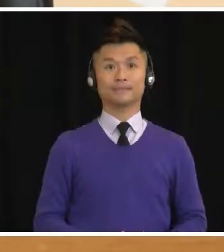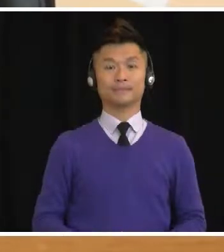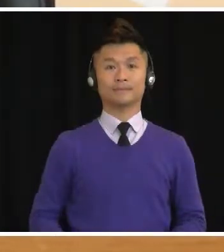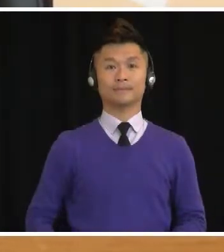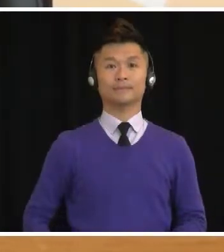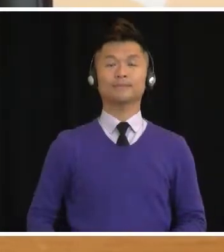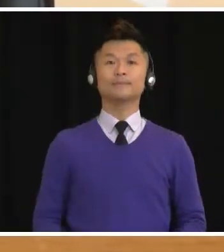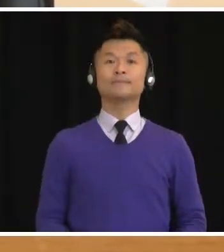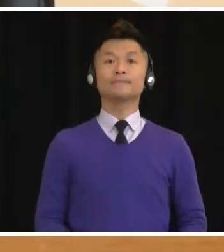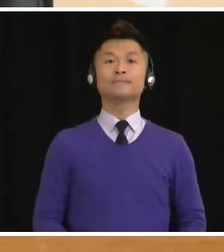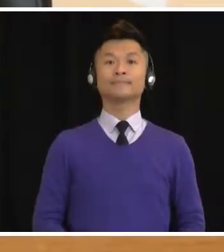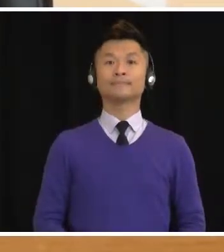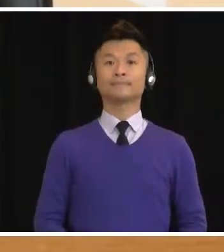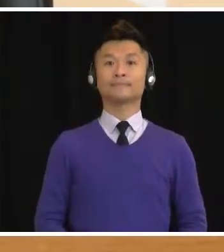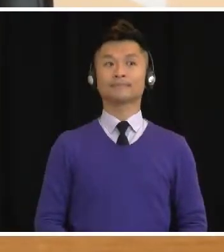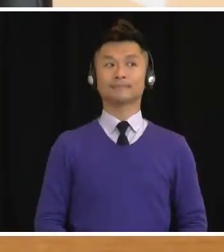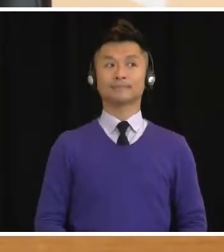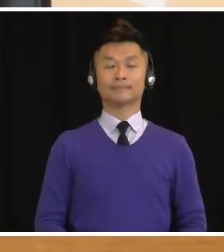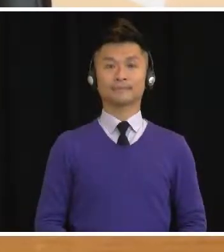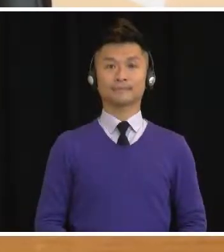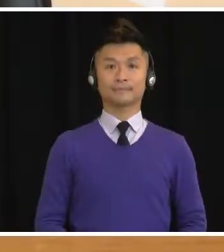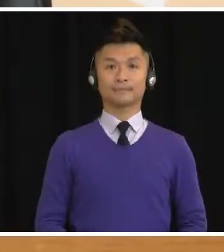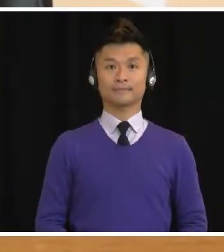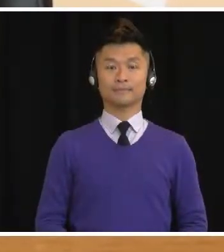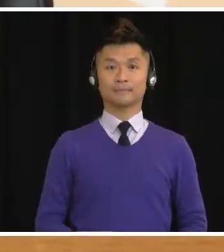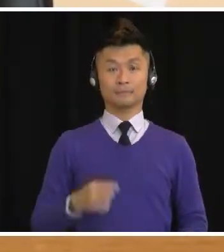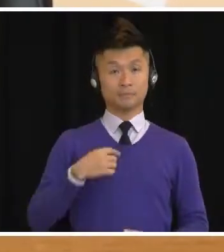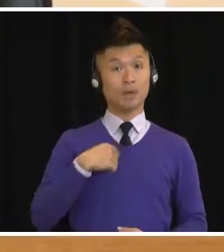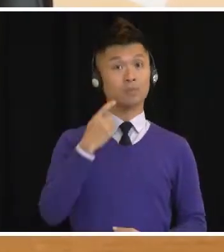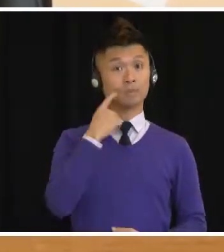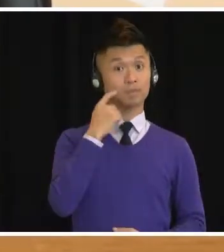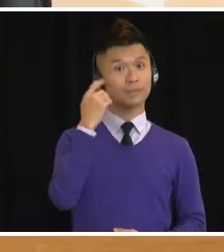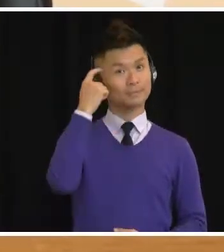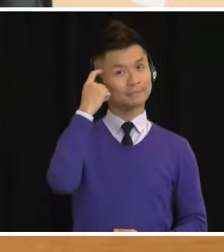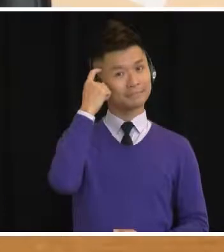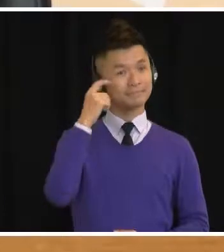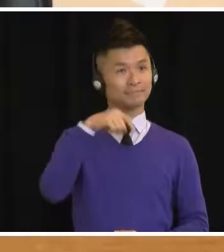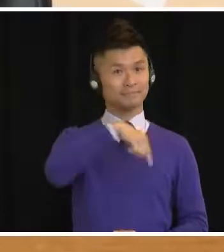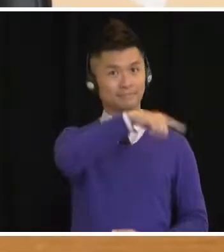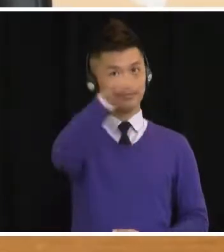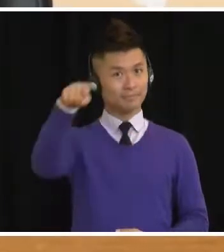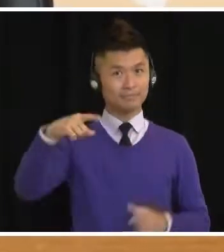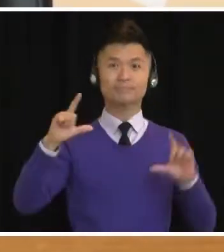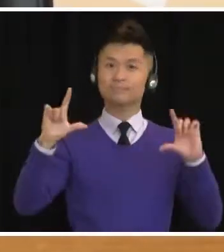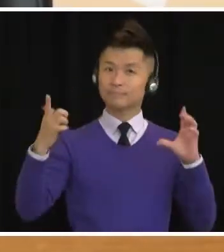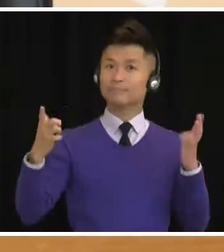I assume you are more or less familiar with that process.